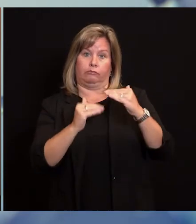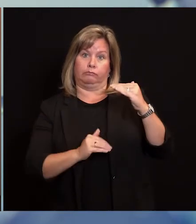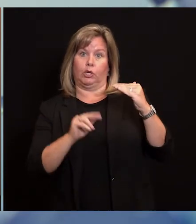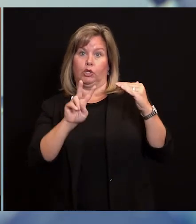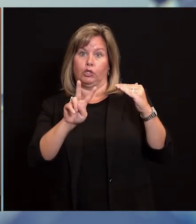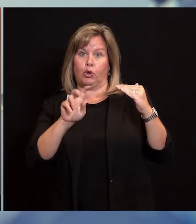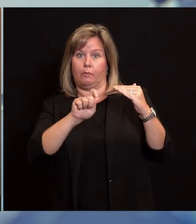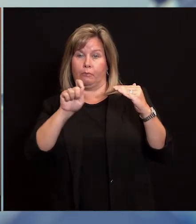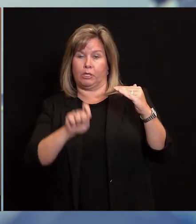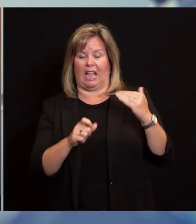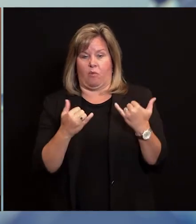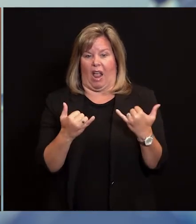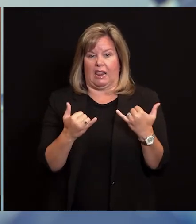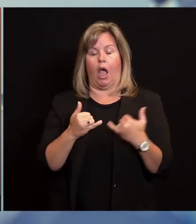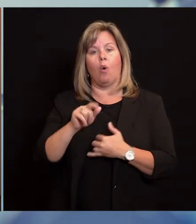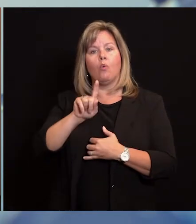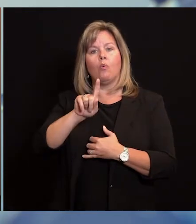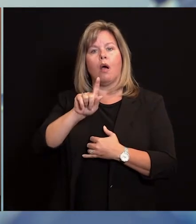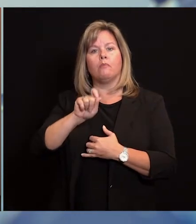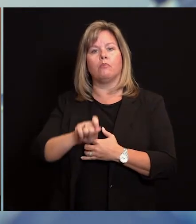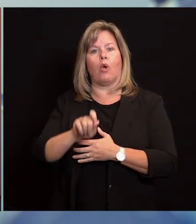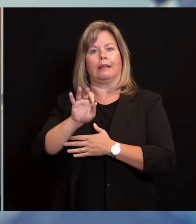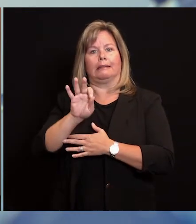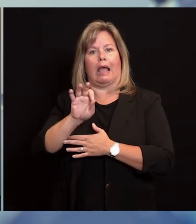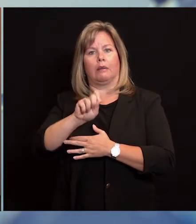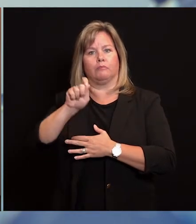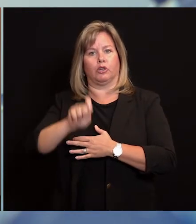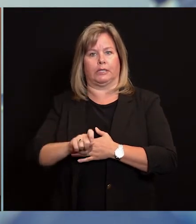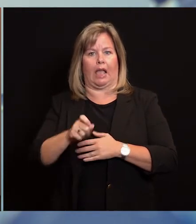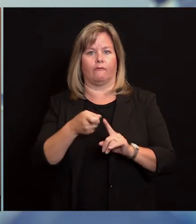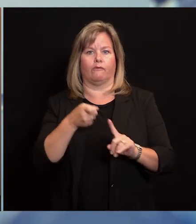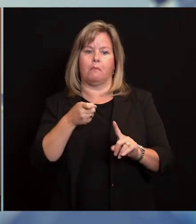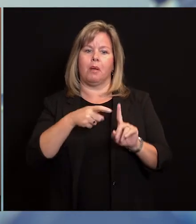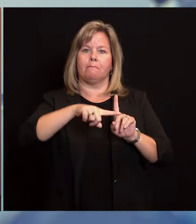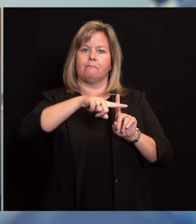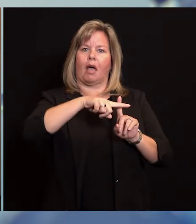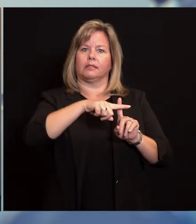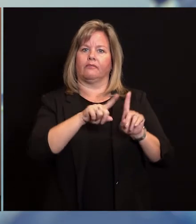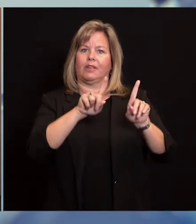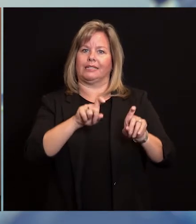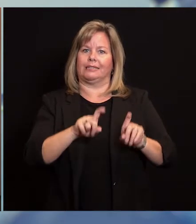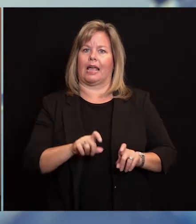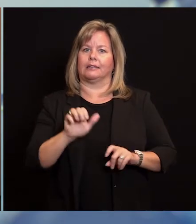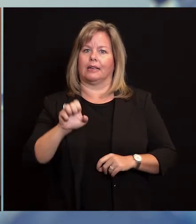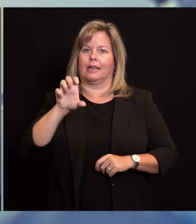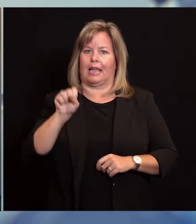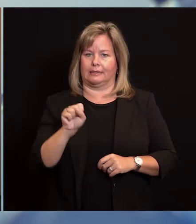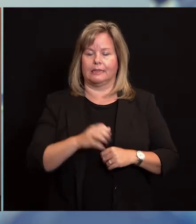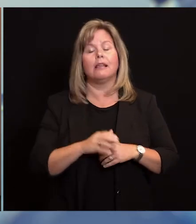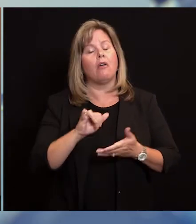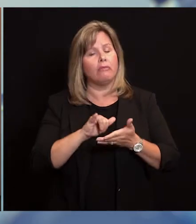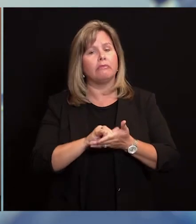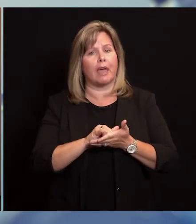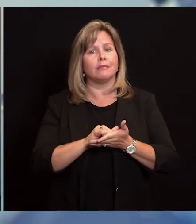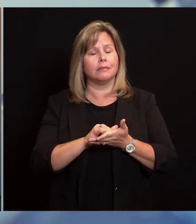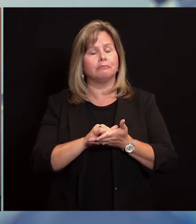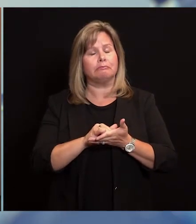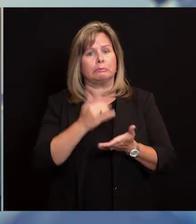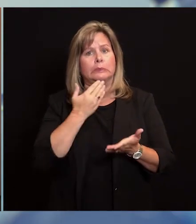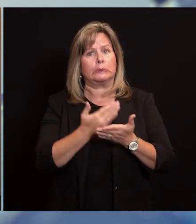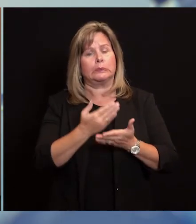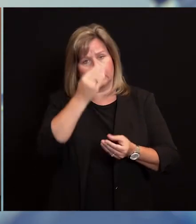2%. We're at 1.9% as a rolling average over the past 7 days. So that's very encouraging to us, especially